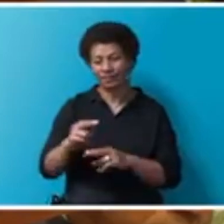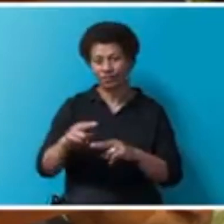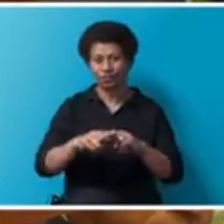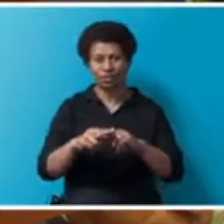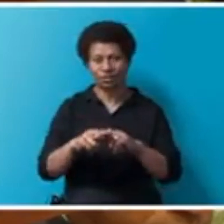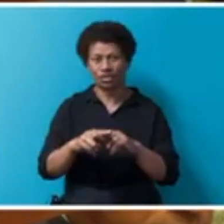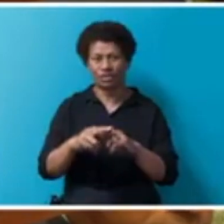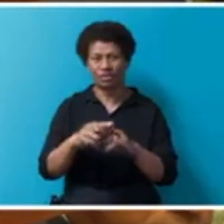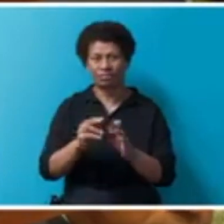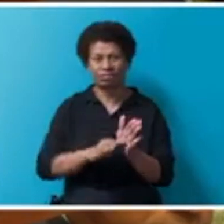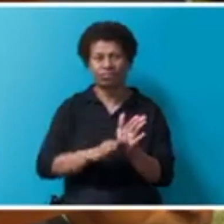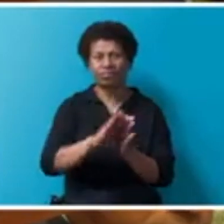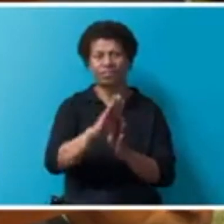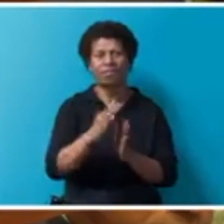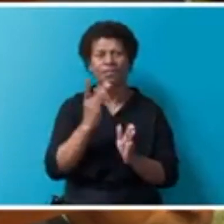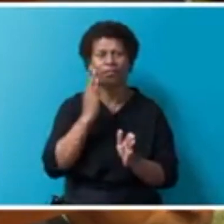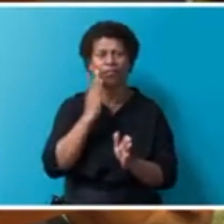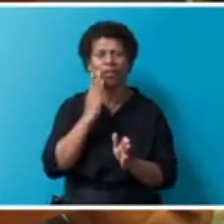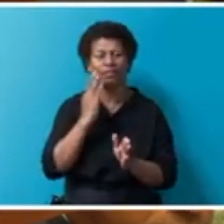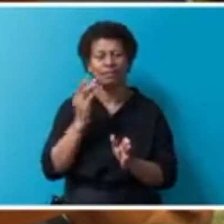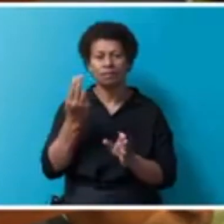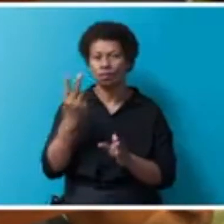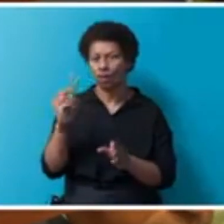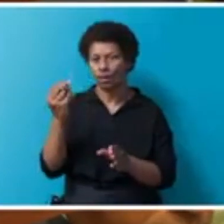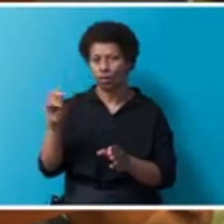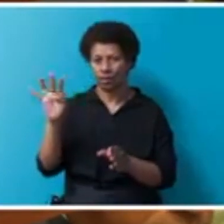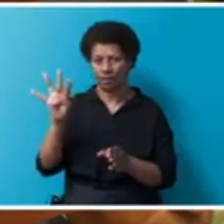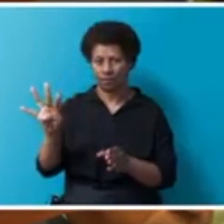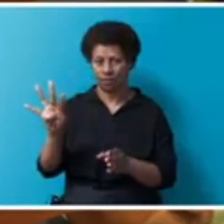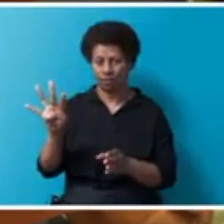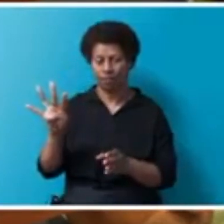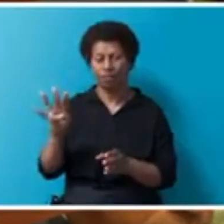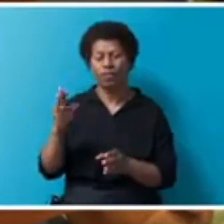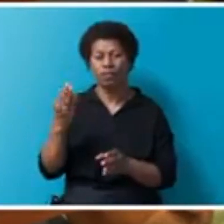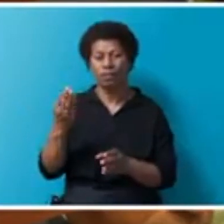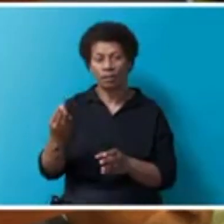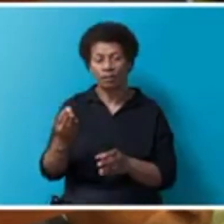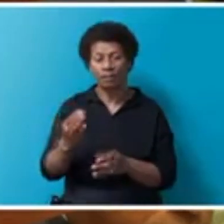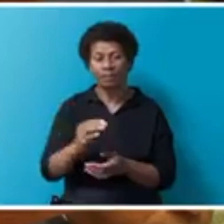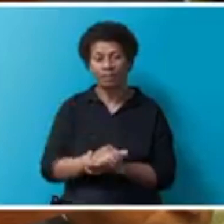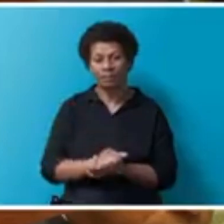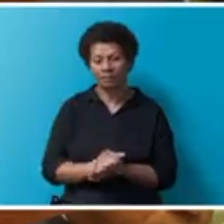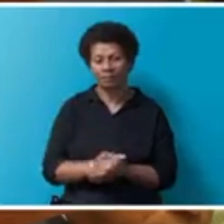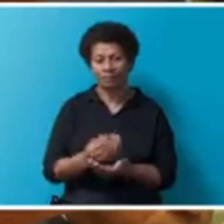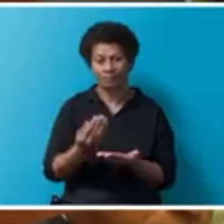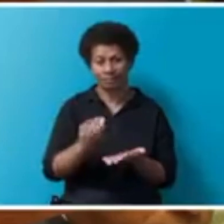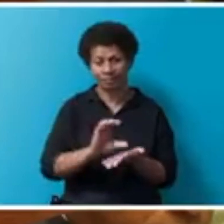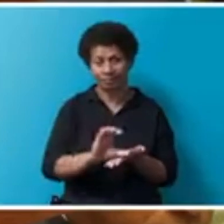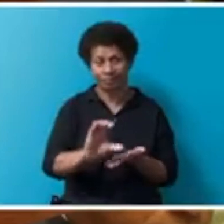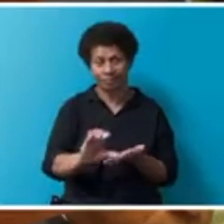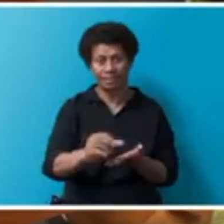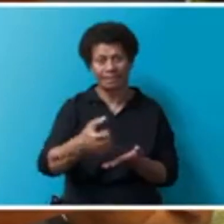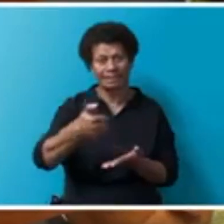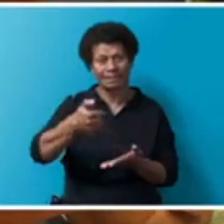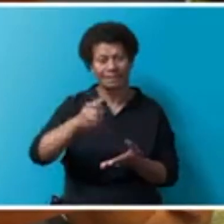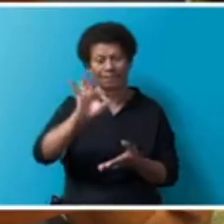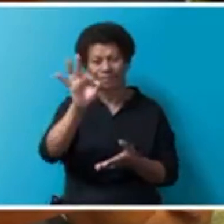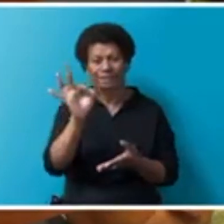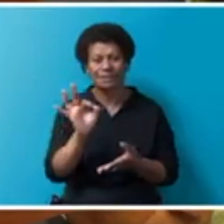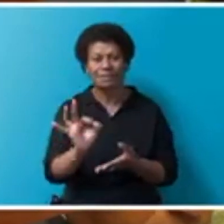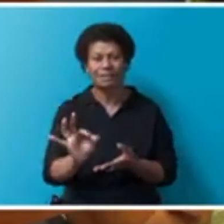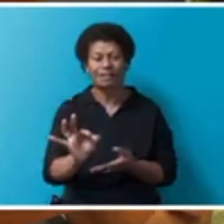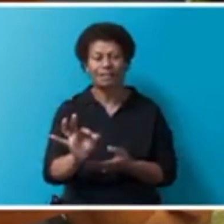growth in 2024. The substantial increase in total inward remittances increased by 6%, reaching a